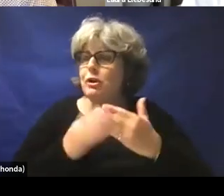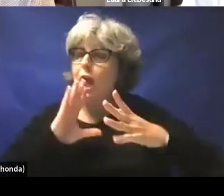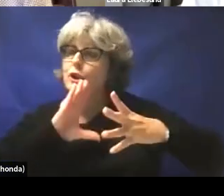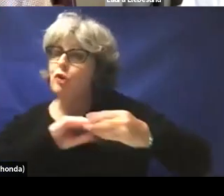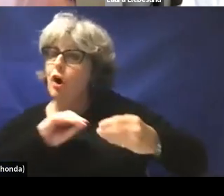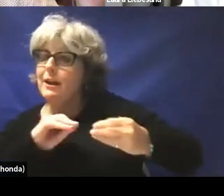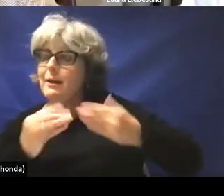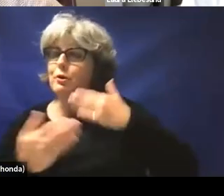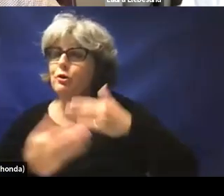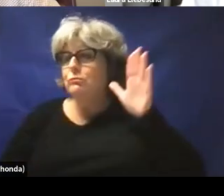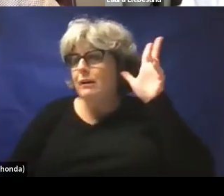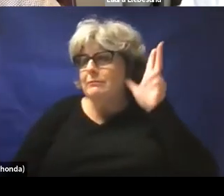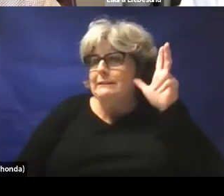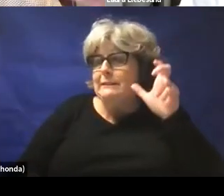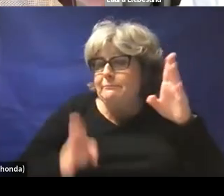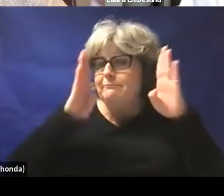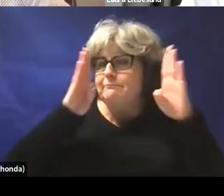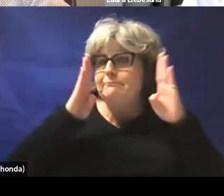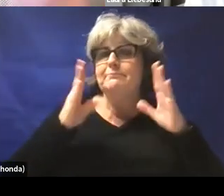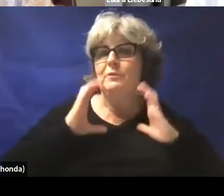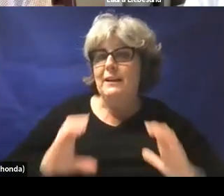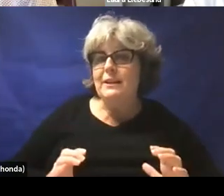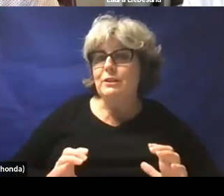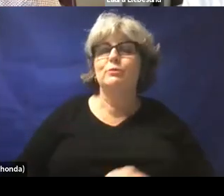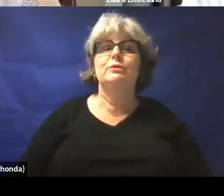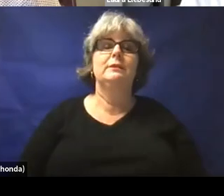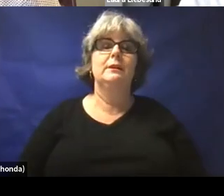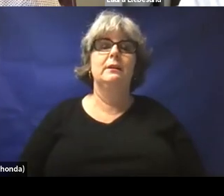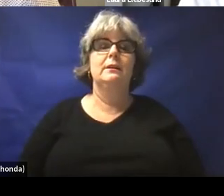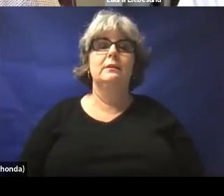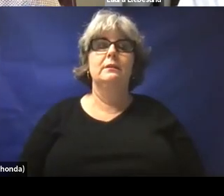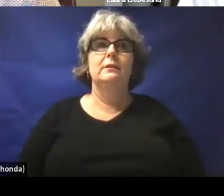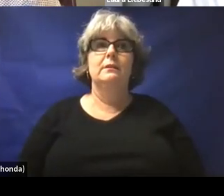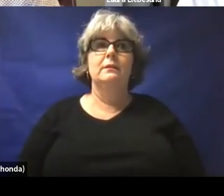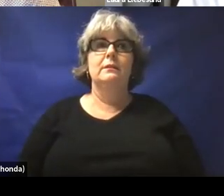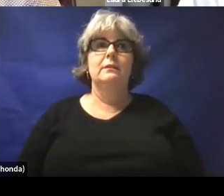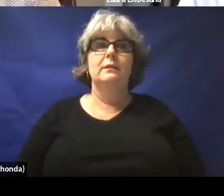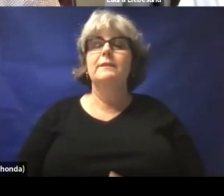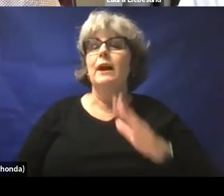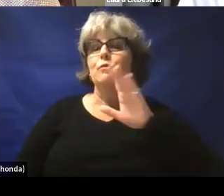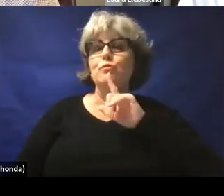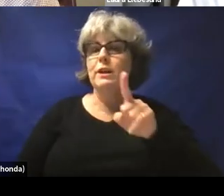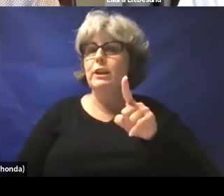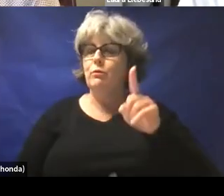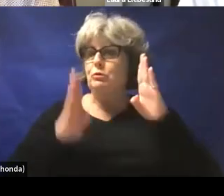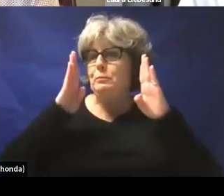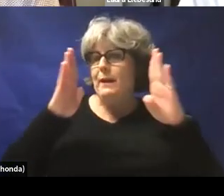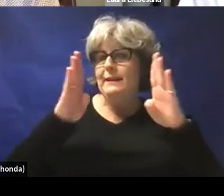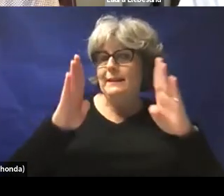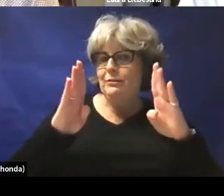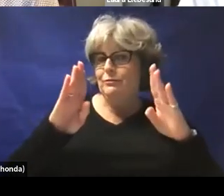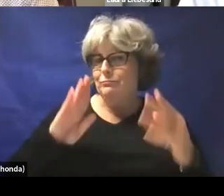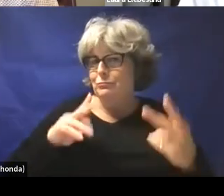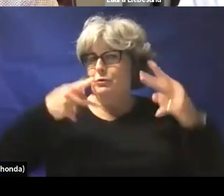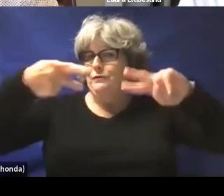They're, you know, they come in the hospitality industry and really paying attention to what their patron is saying. And so to be able to flip that